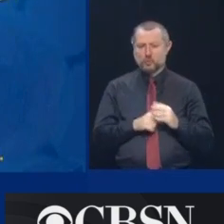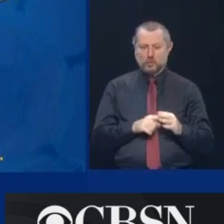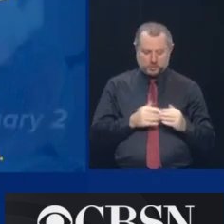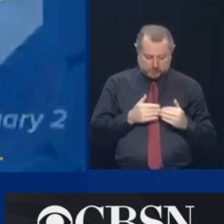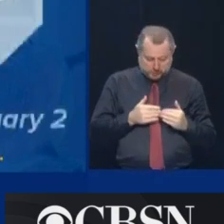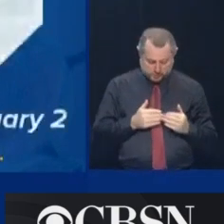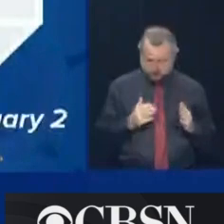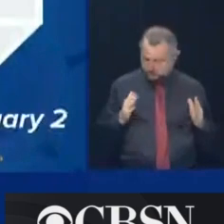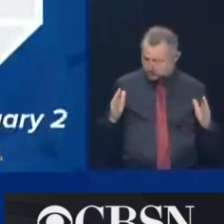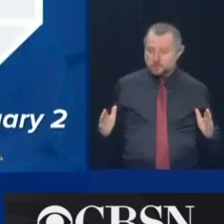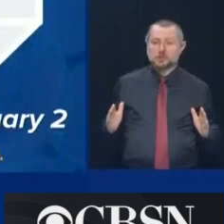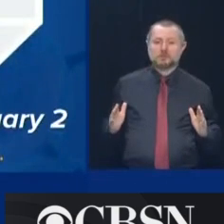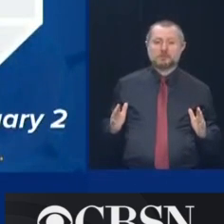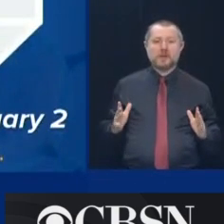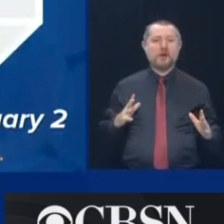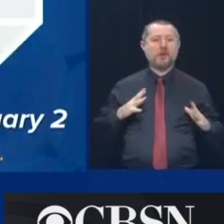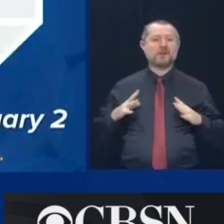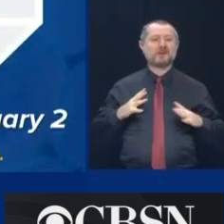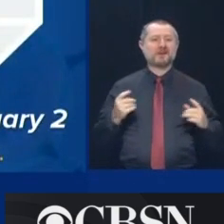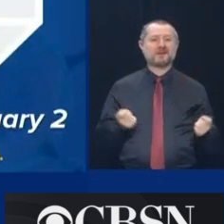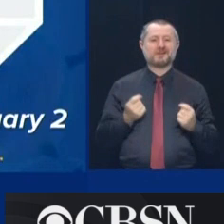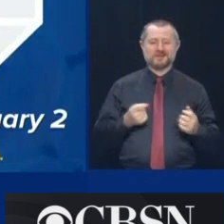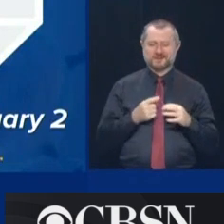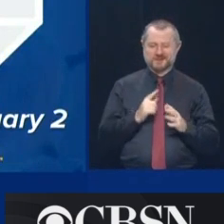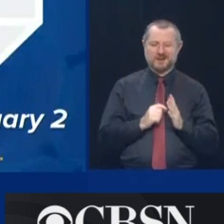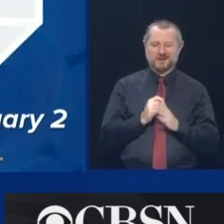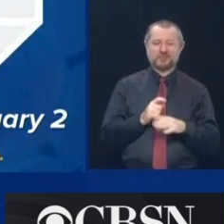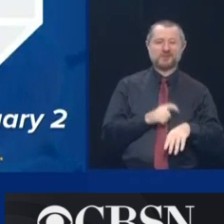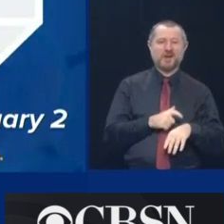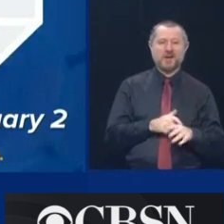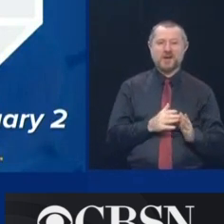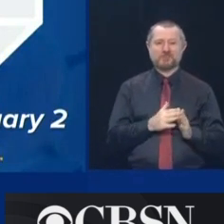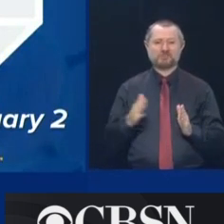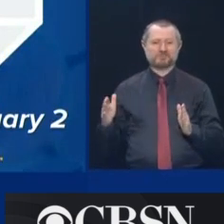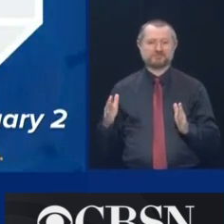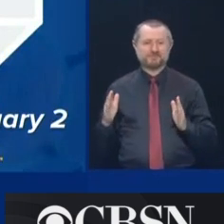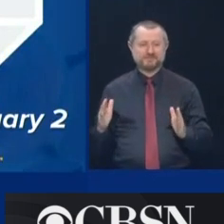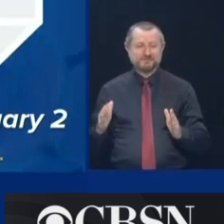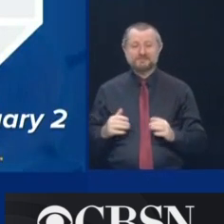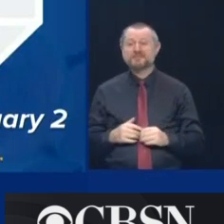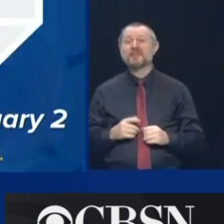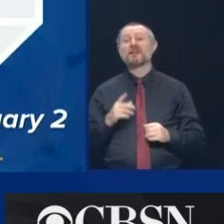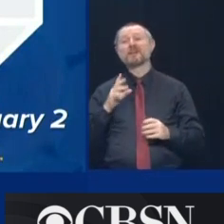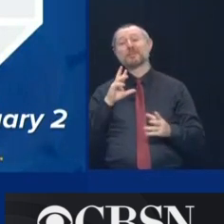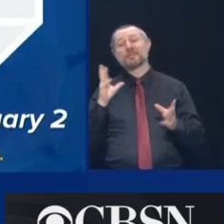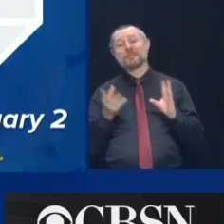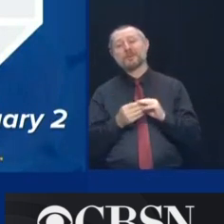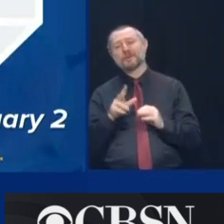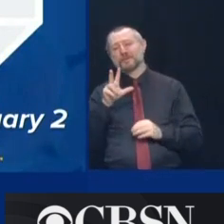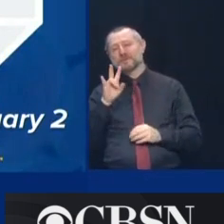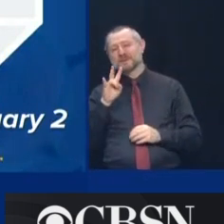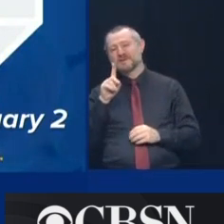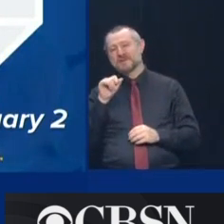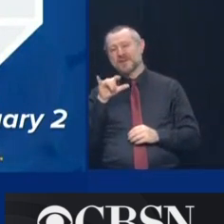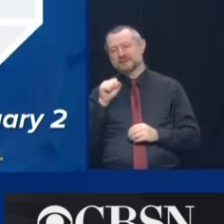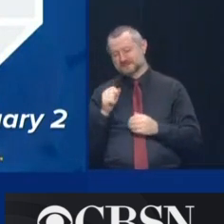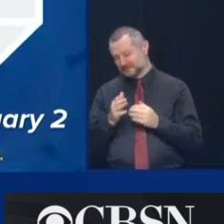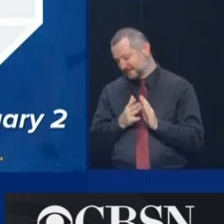season. And the holiday season is 37 days. What do you